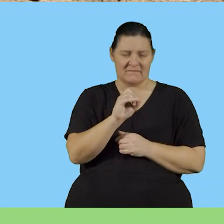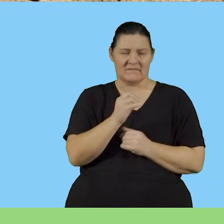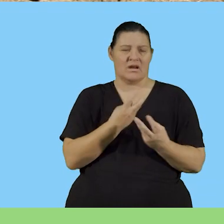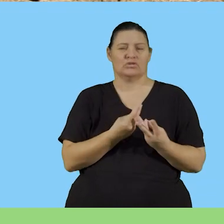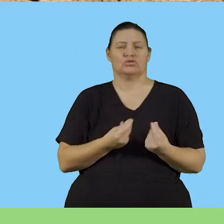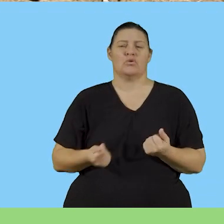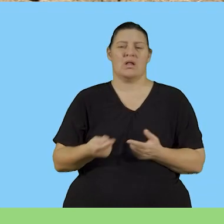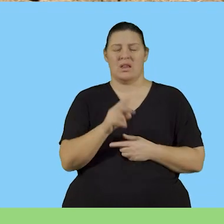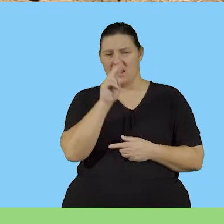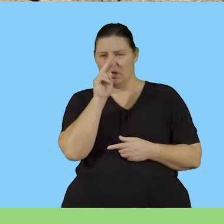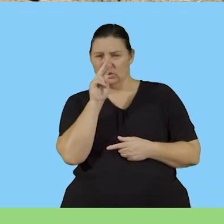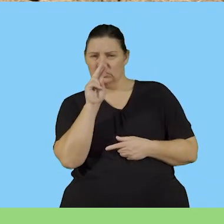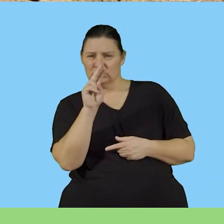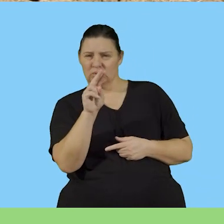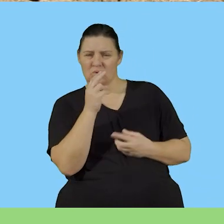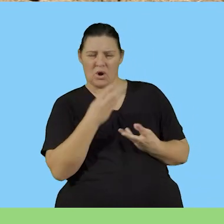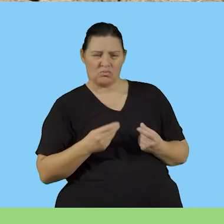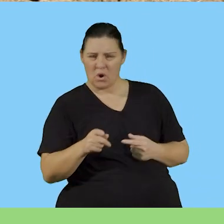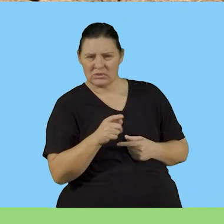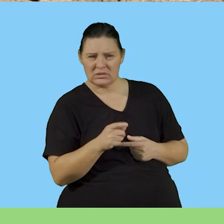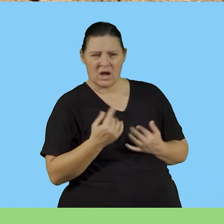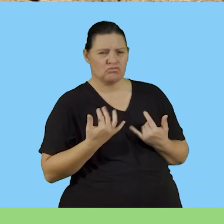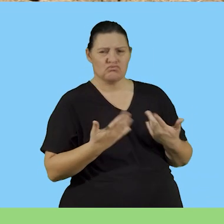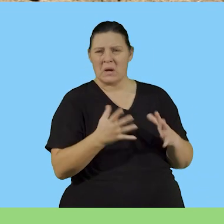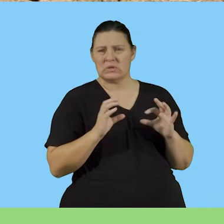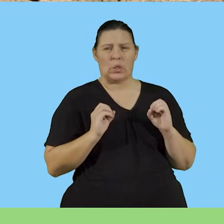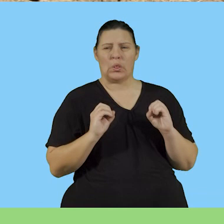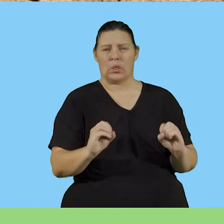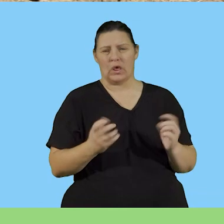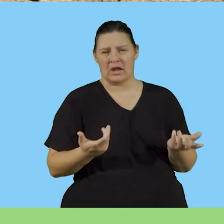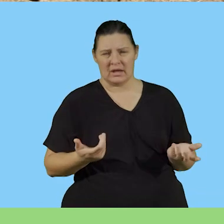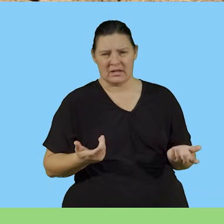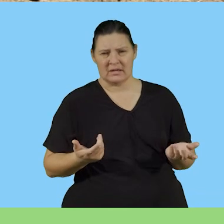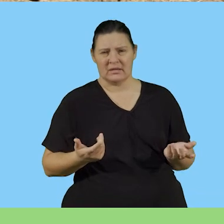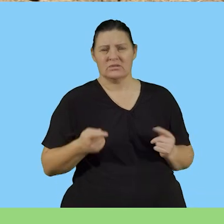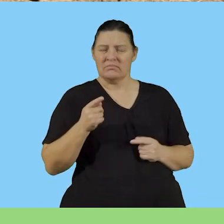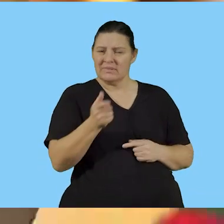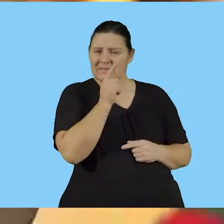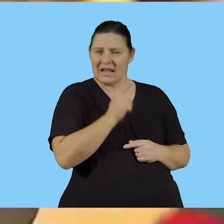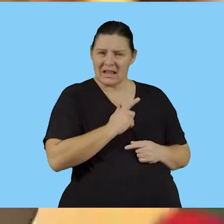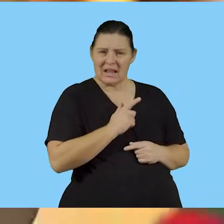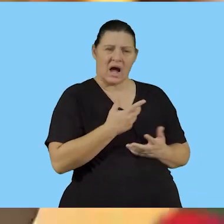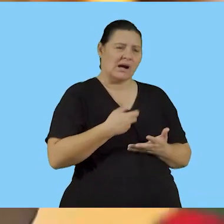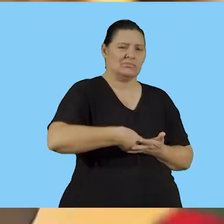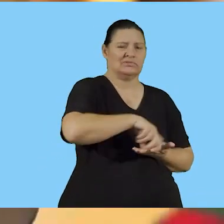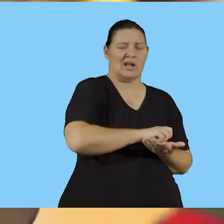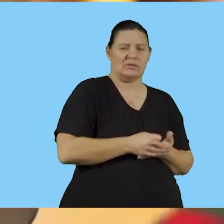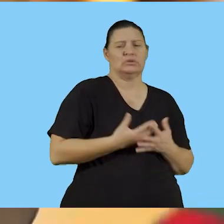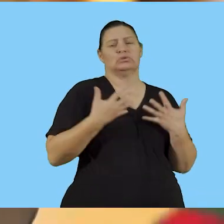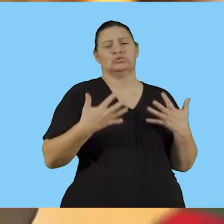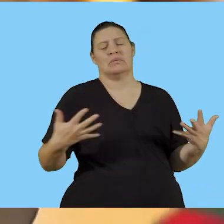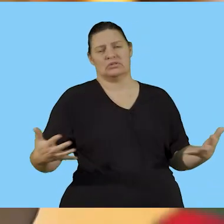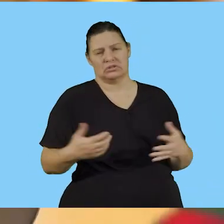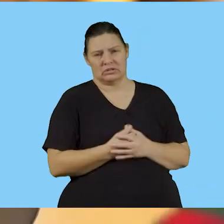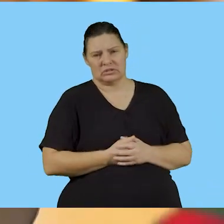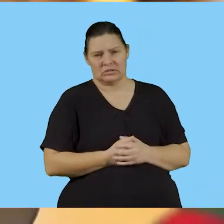on the ground. And when you are looking at this ground, there's no grass at all here. So this tells us that overgrazing took place.